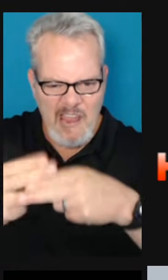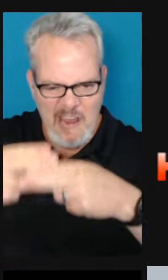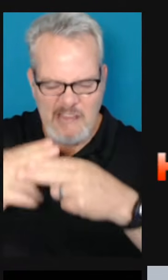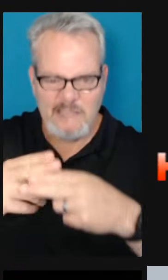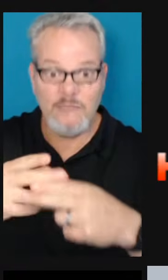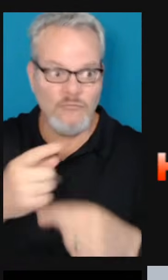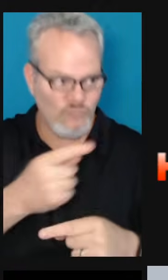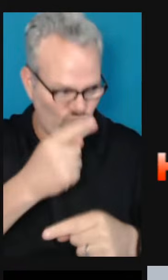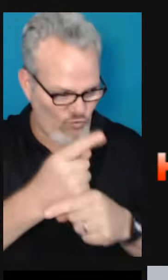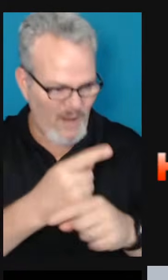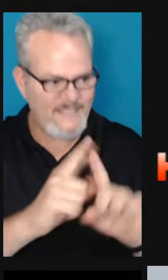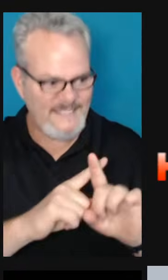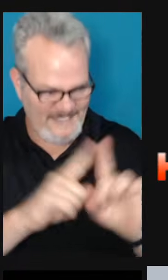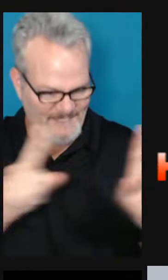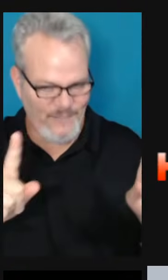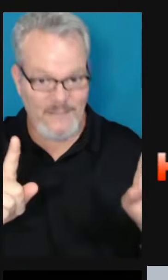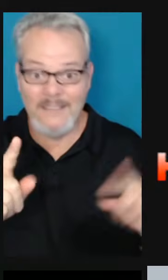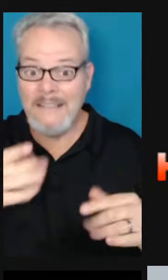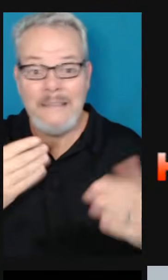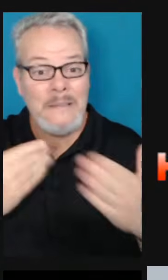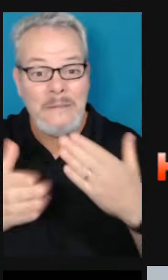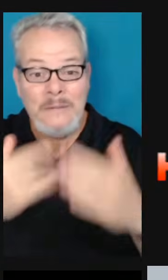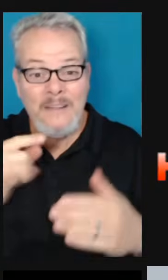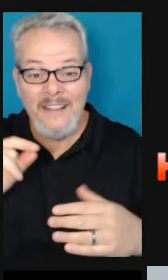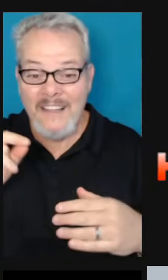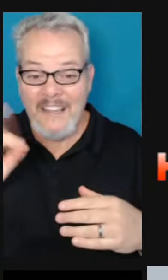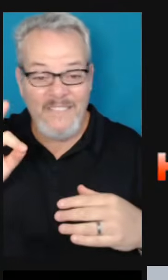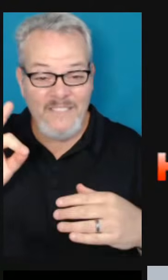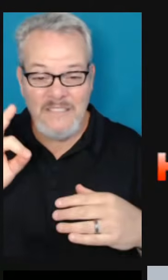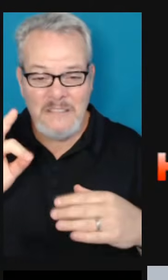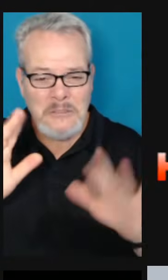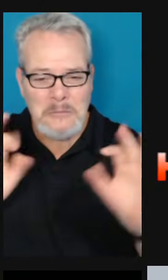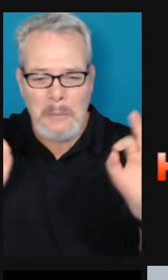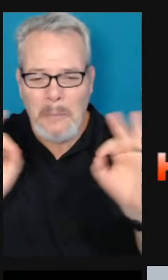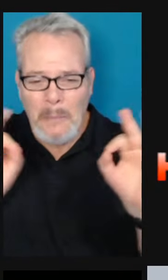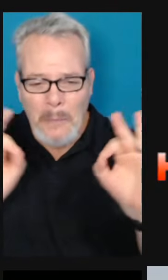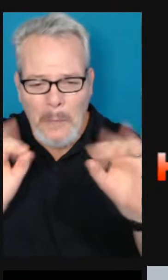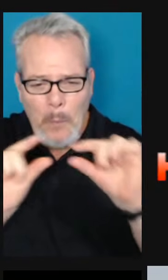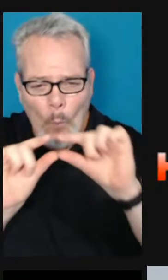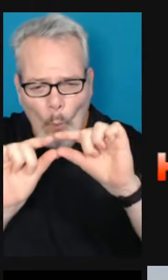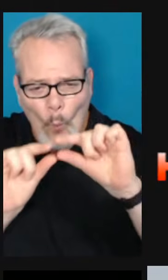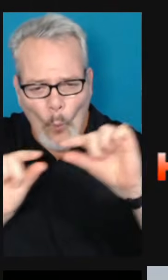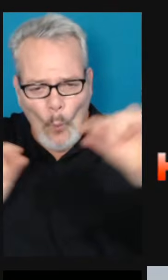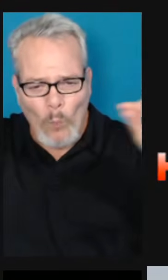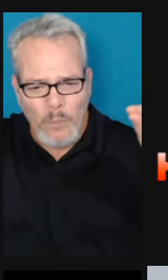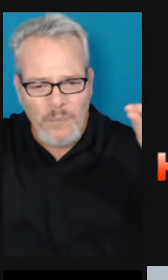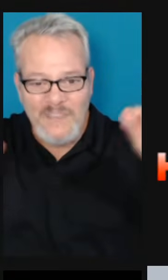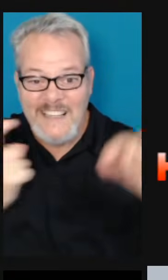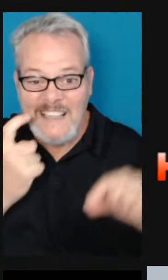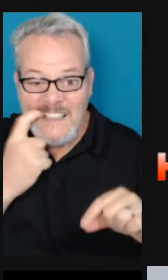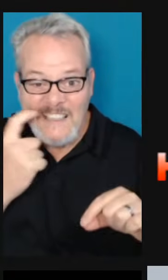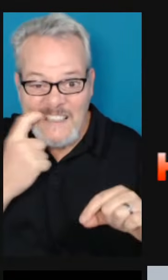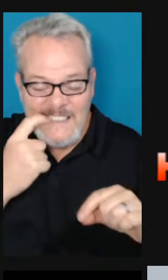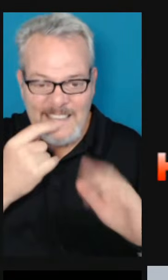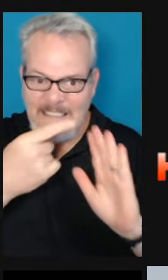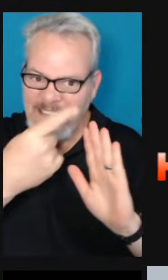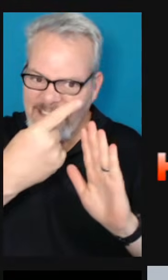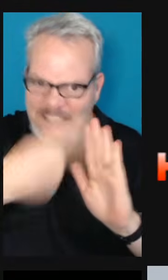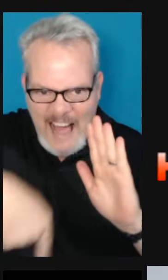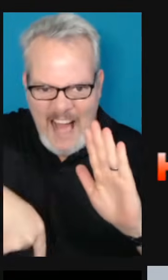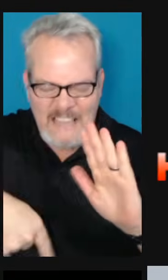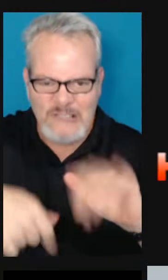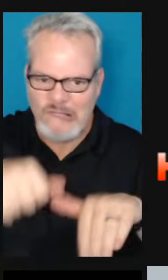right? Even like a small light piece of reticulite can slice a piece of greenhouse plastic, no problem, right?